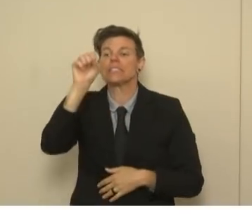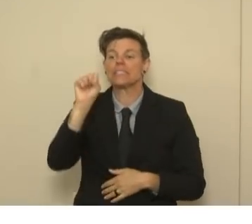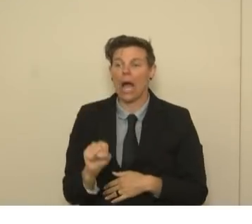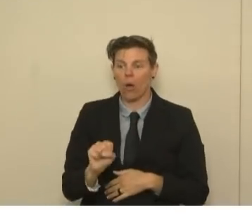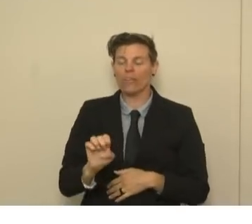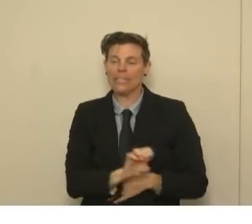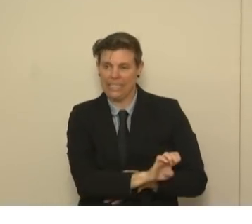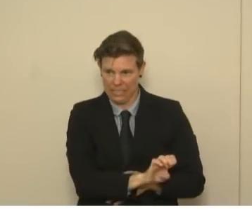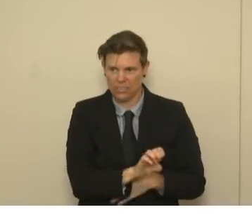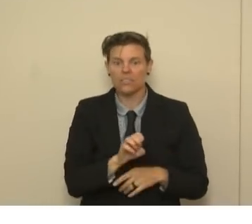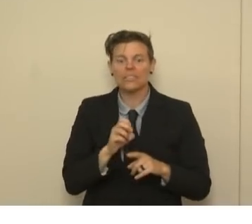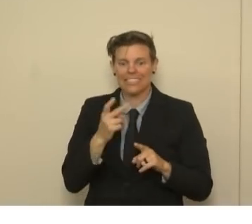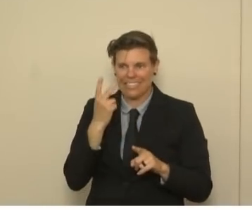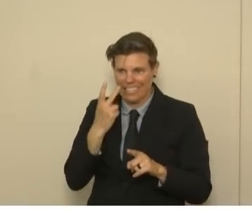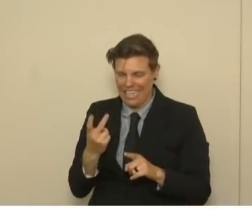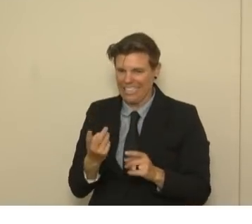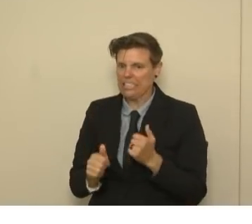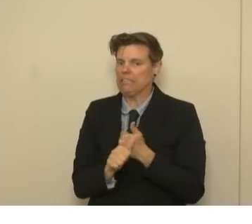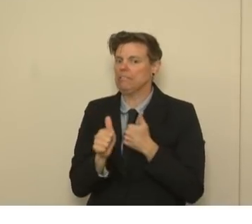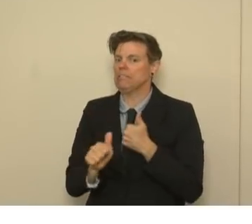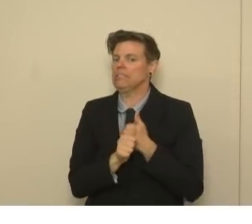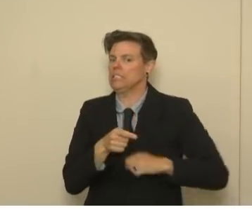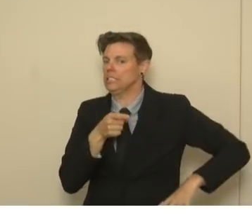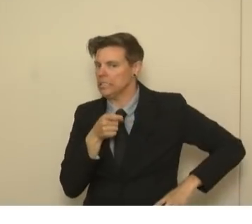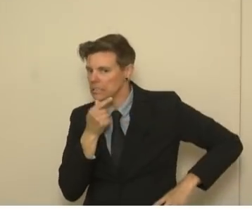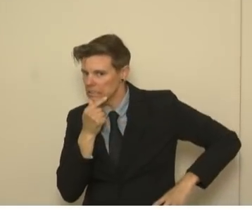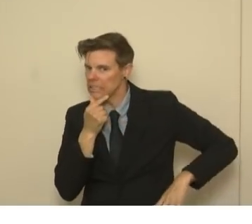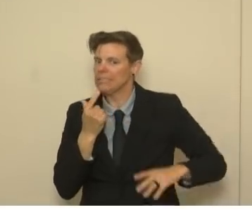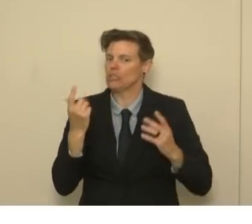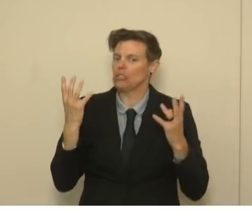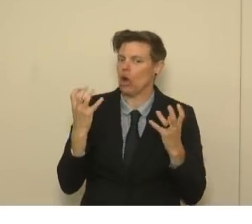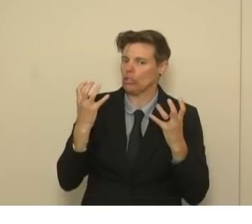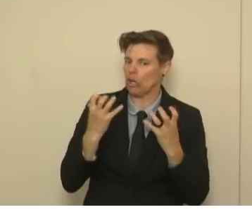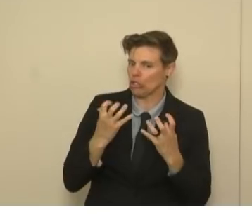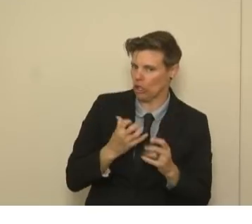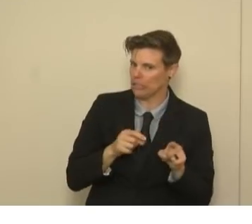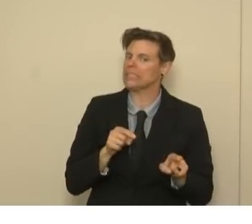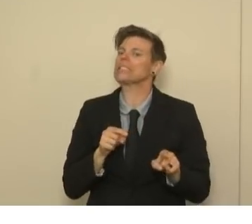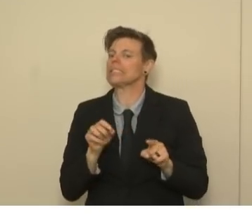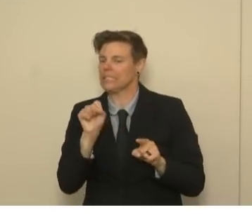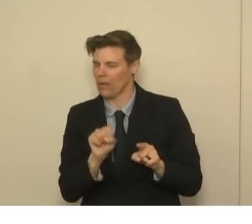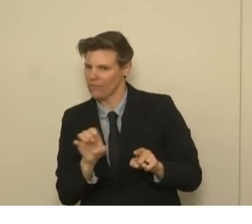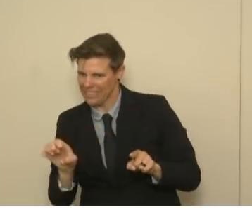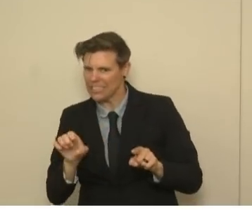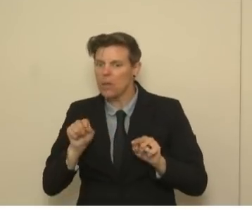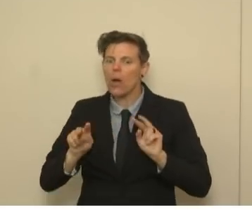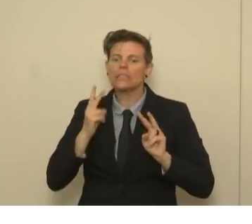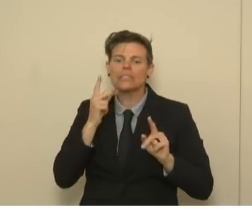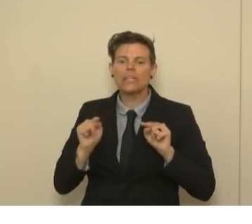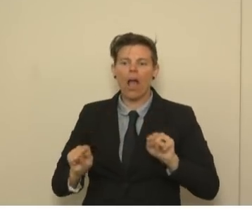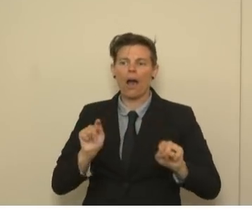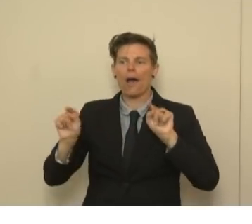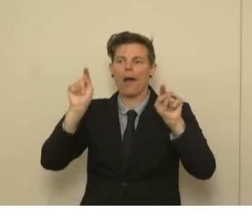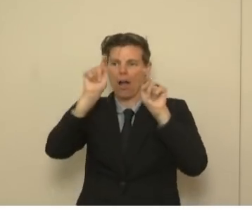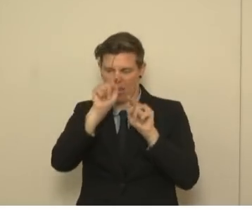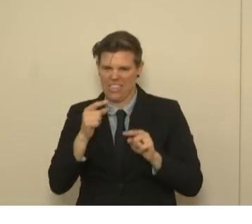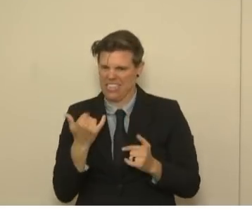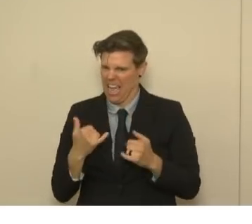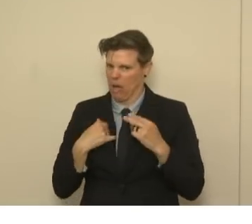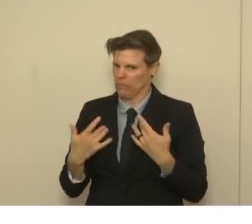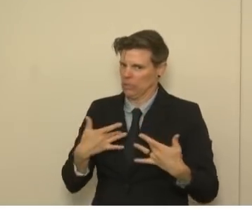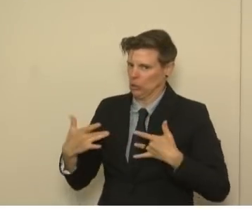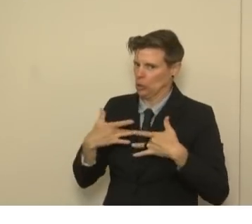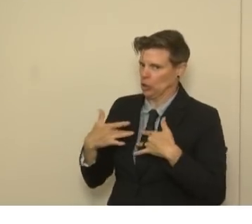darker colored southeastern New Mexico in a number of slides today, and that's where we're really focusing attention around testing